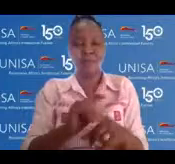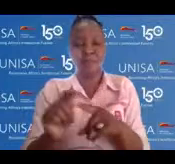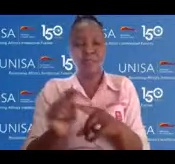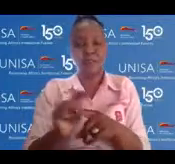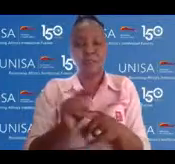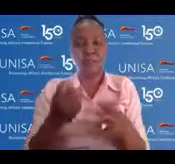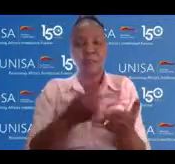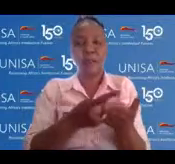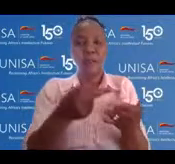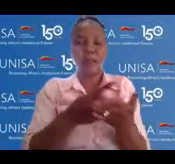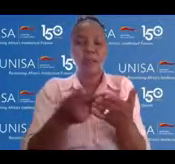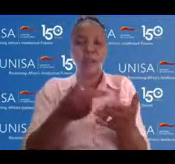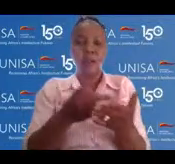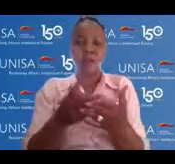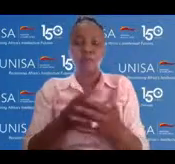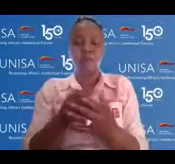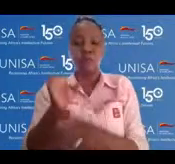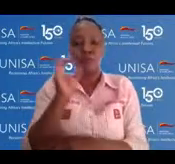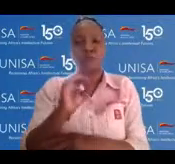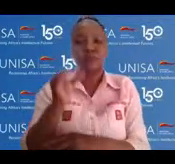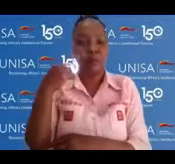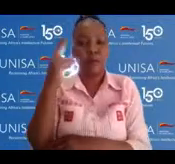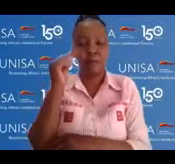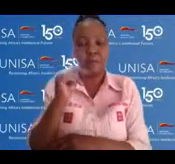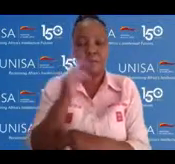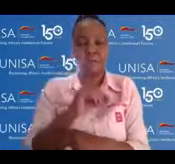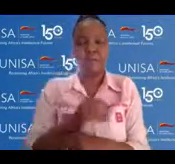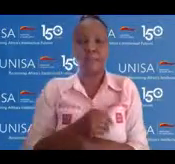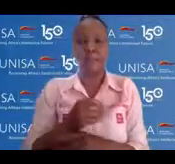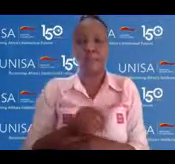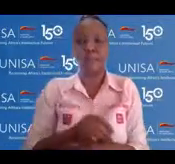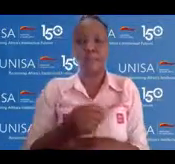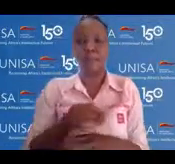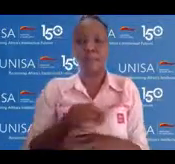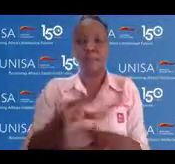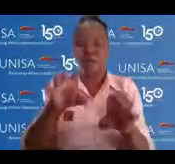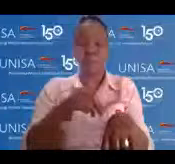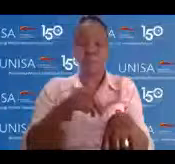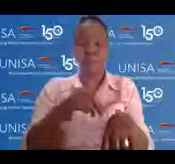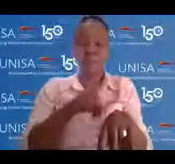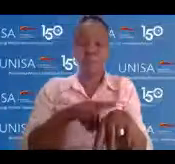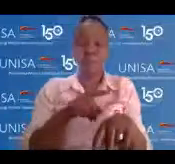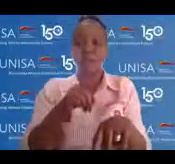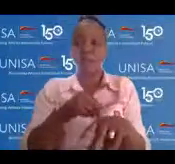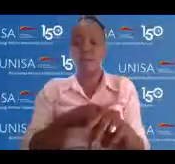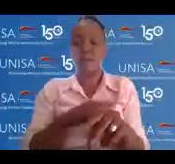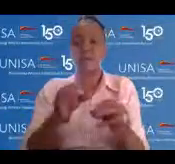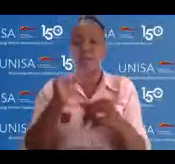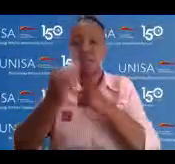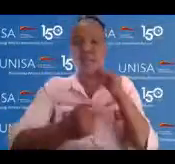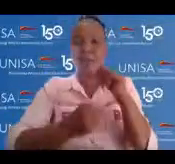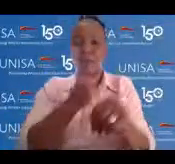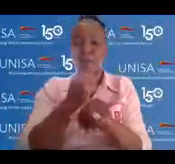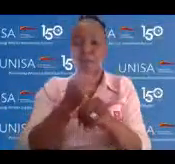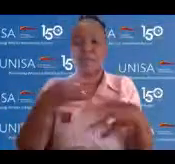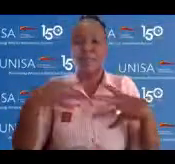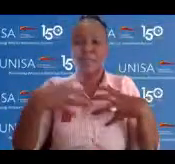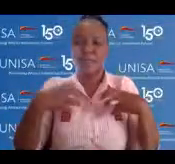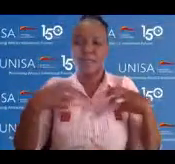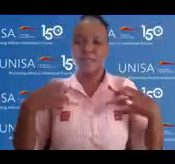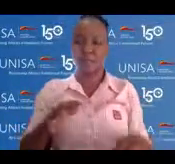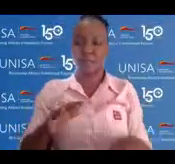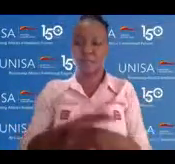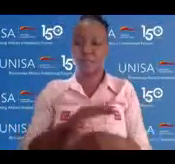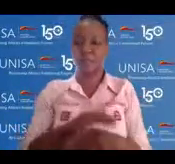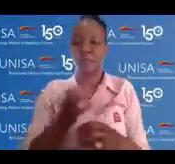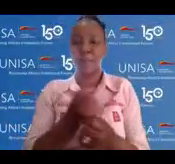upcoming October-November exam period. We also understand, that this time of the year can be particularly stressful, with many of you feeling the pressure and